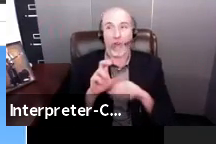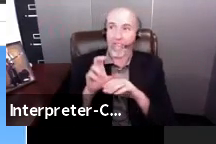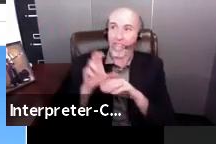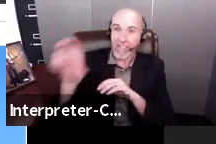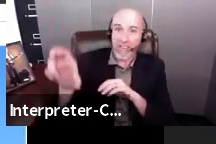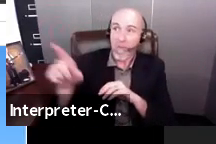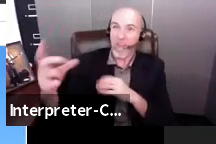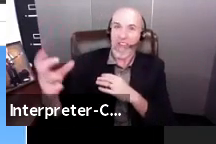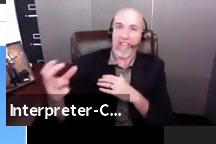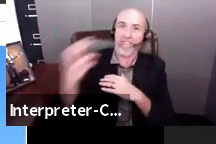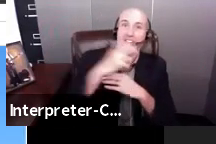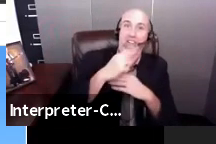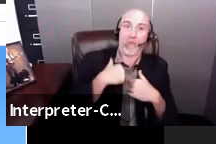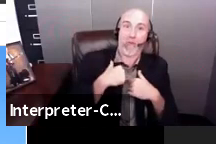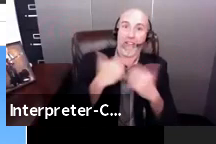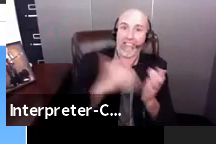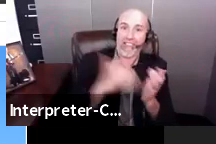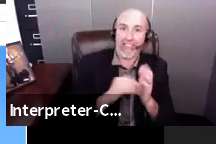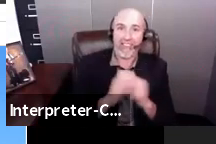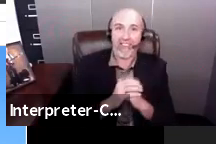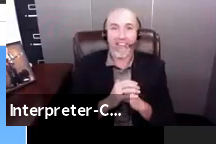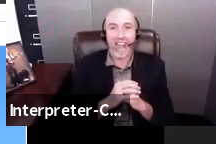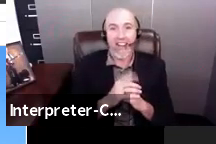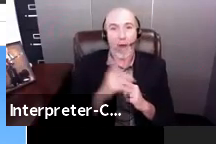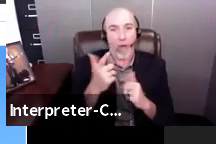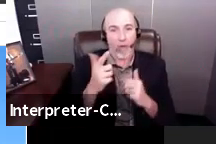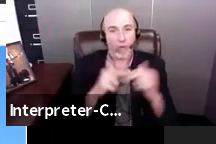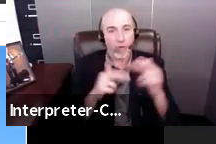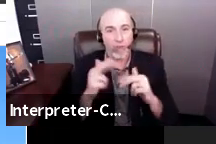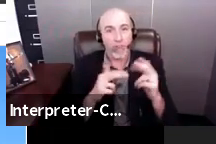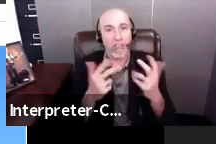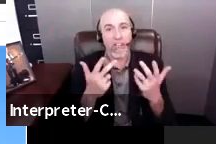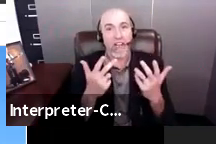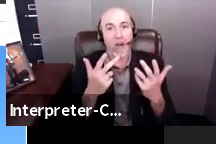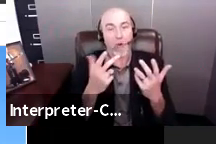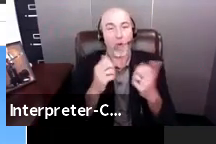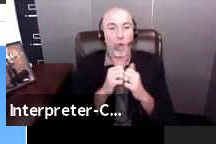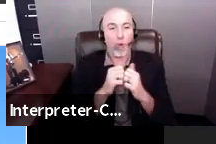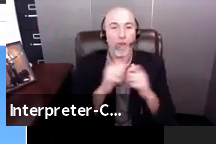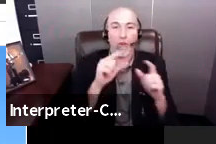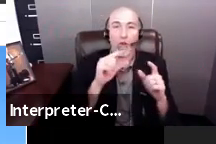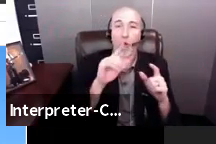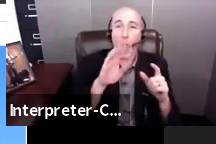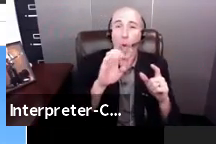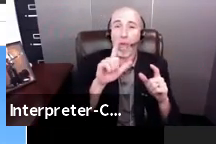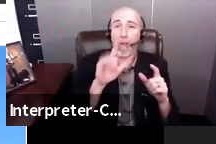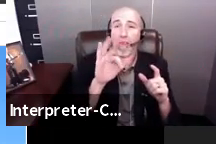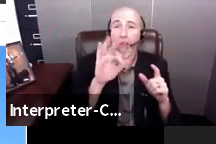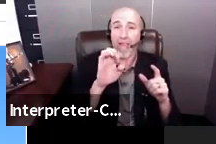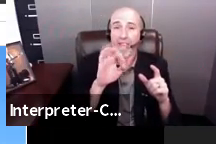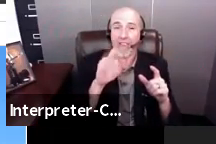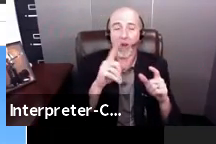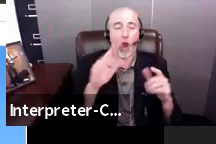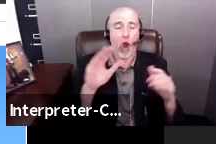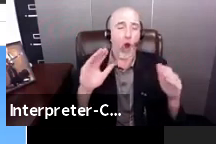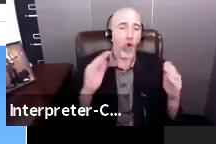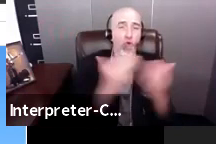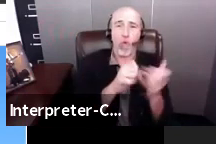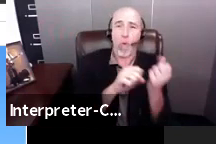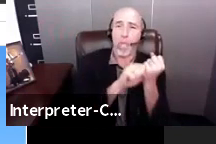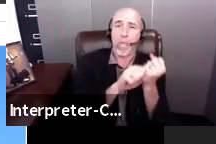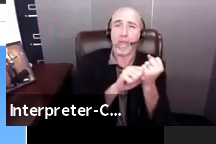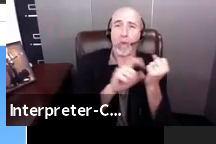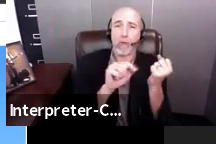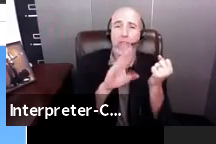They've invested in us again in the construction of Globe Life Field, our beautiful brand new baseball stadium. And we